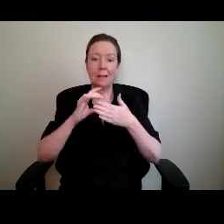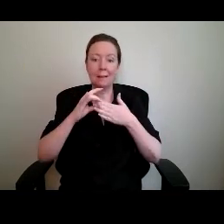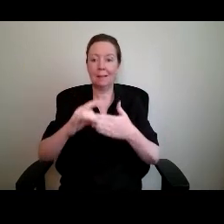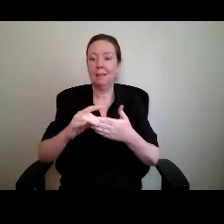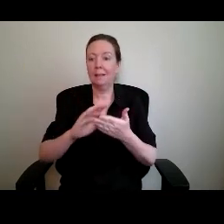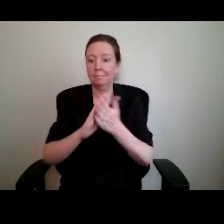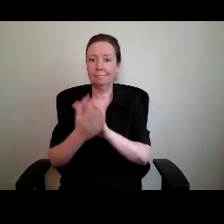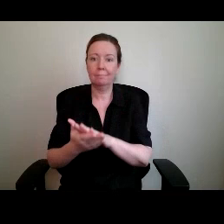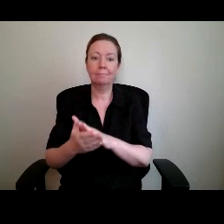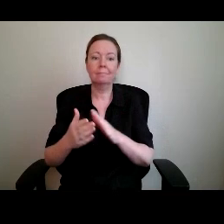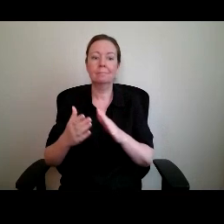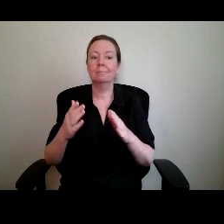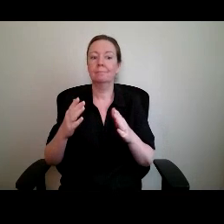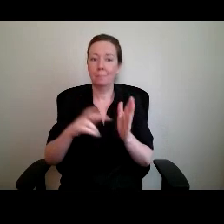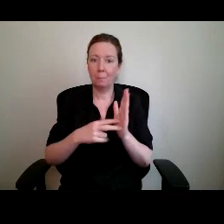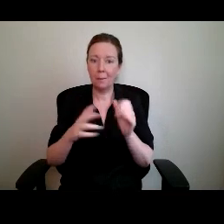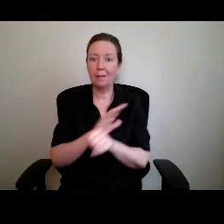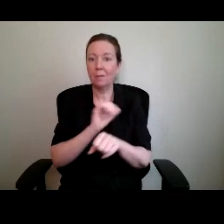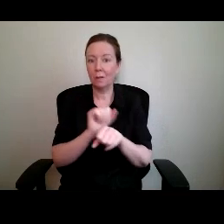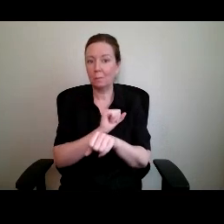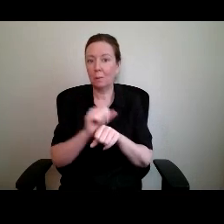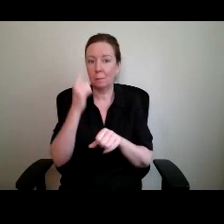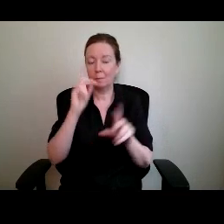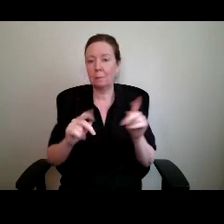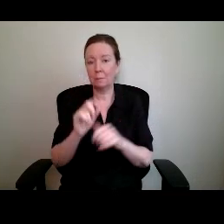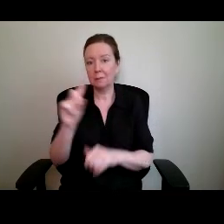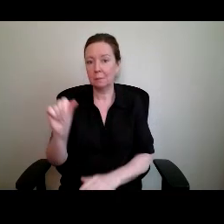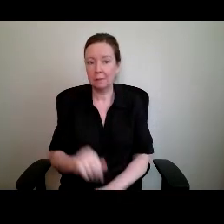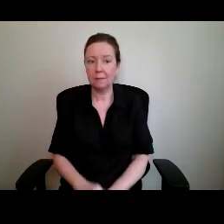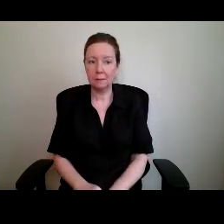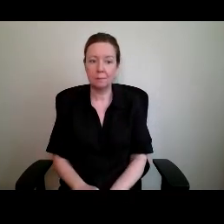into meaningful employment for job seekers with disabilities.